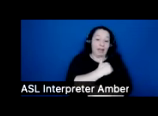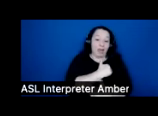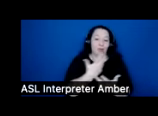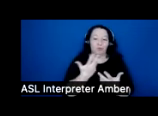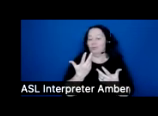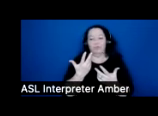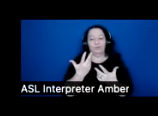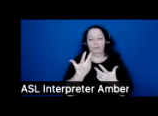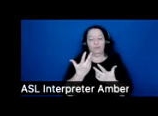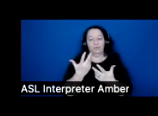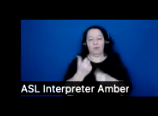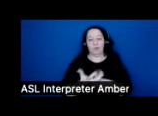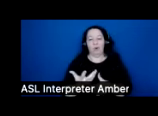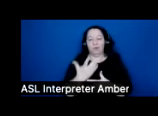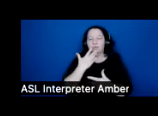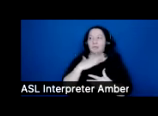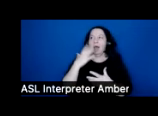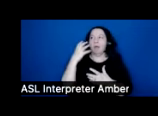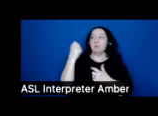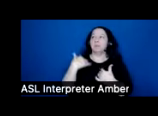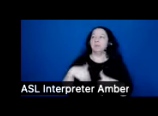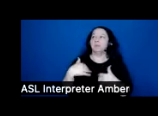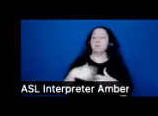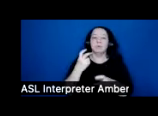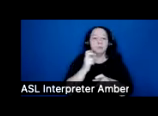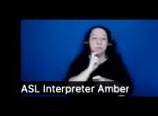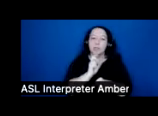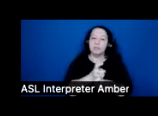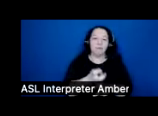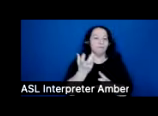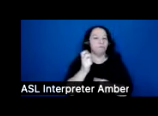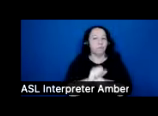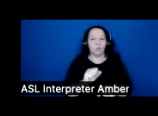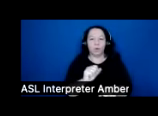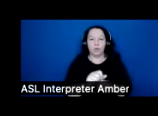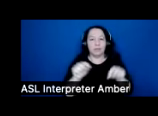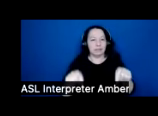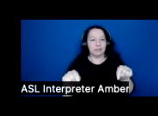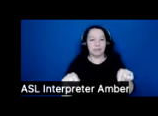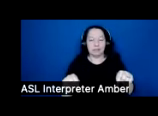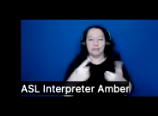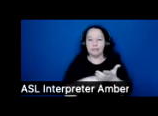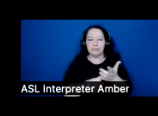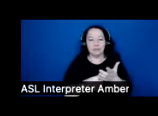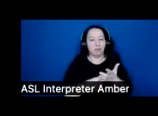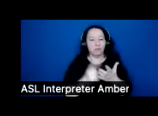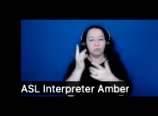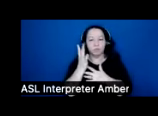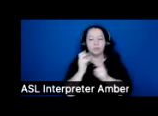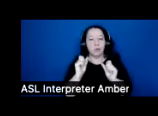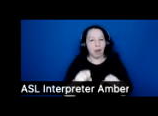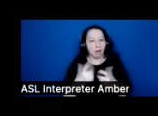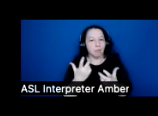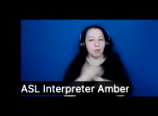and it's hard discussion. And so don't forget to rely on our four sacred